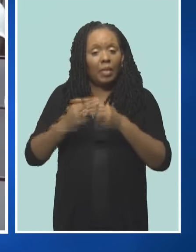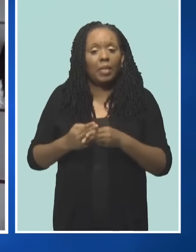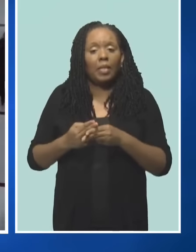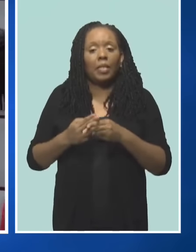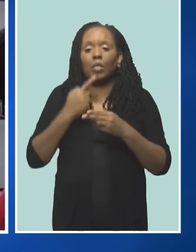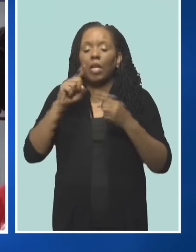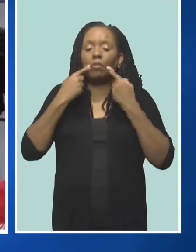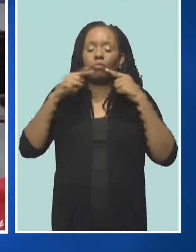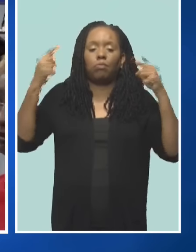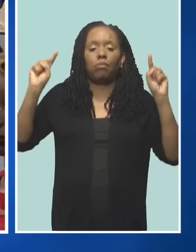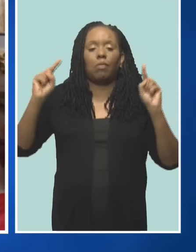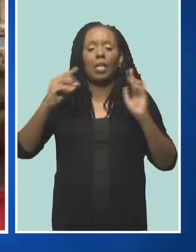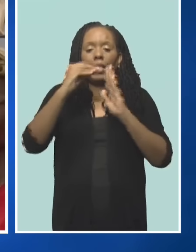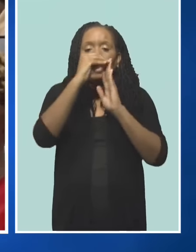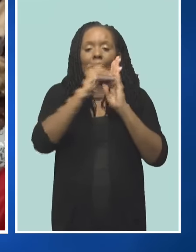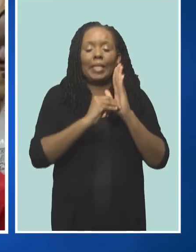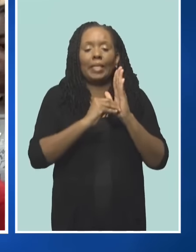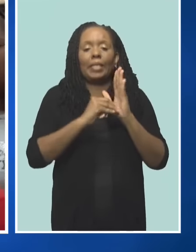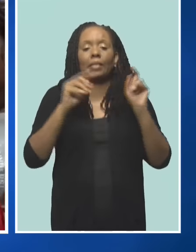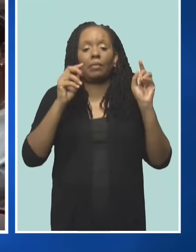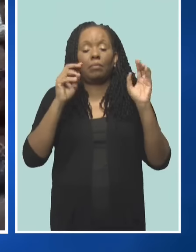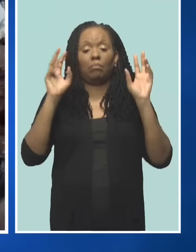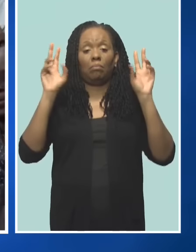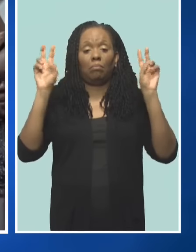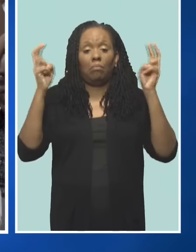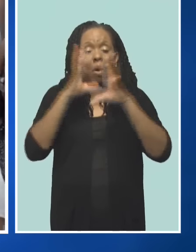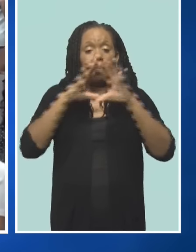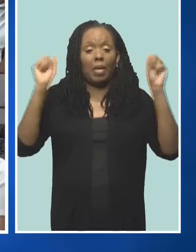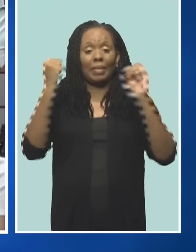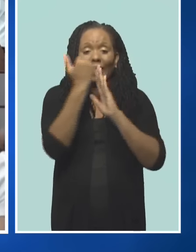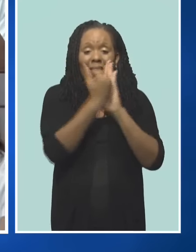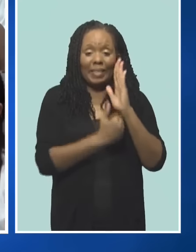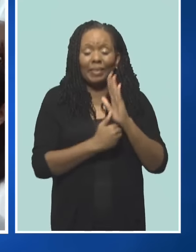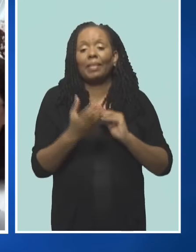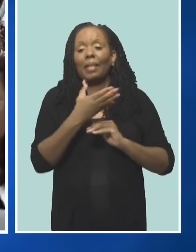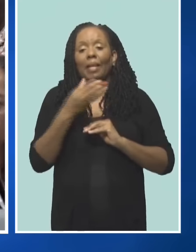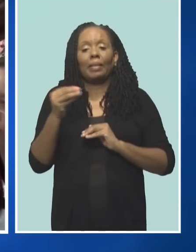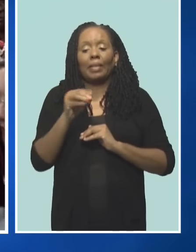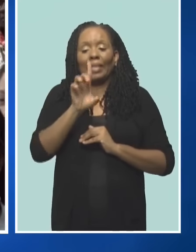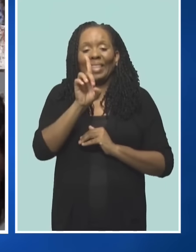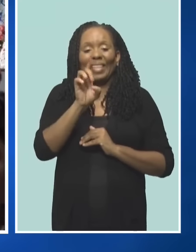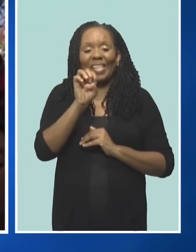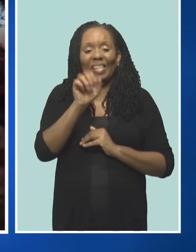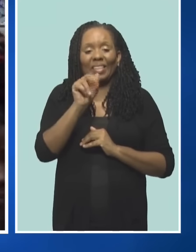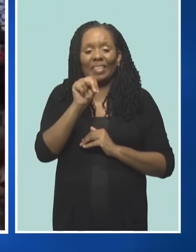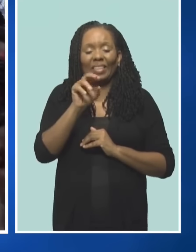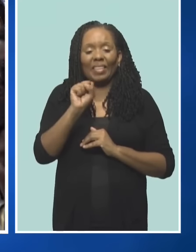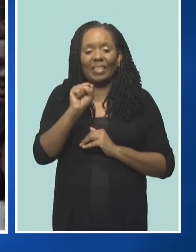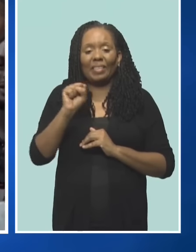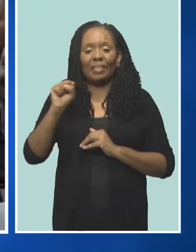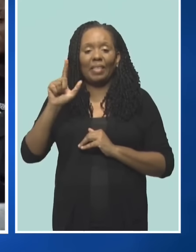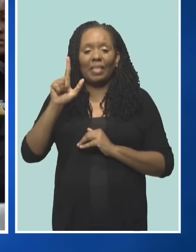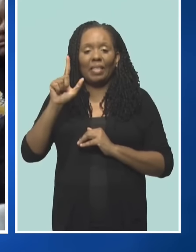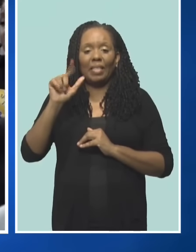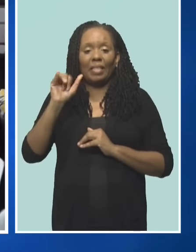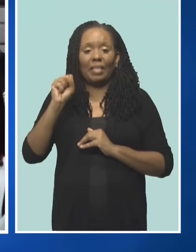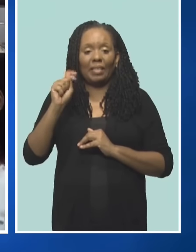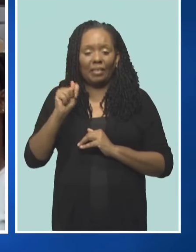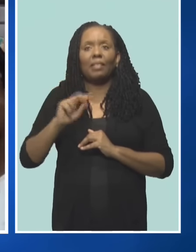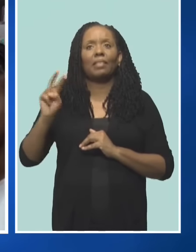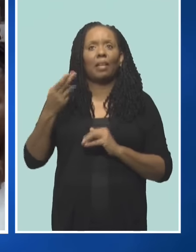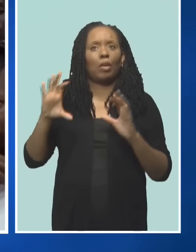of excellence and awards ceremony was held on their behalf at the Barbados Community College. A second cohort of students has also been